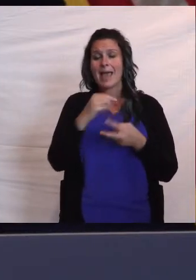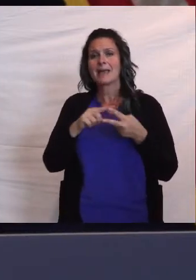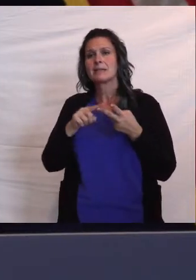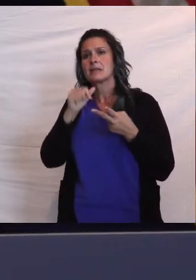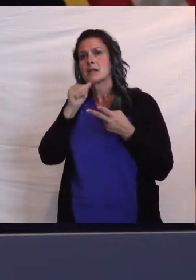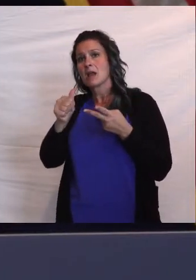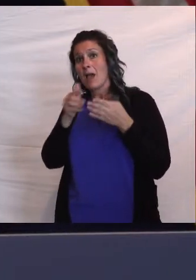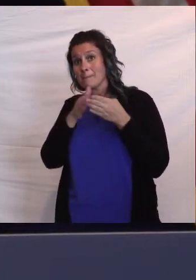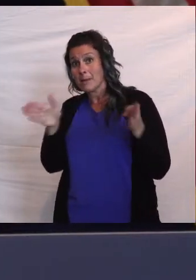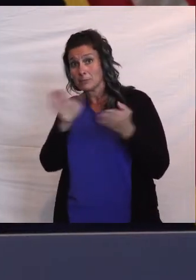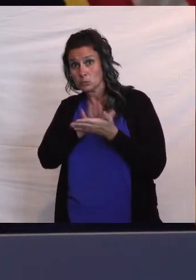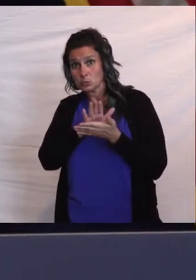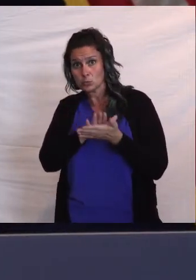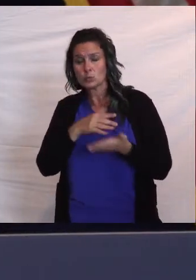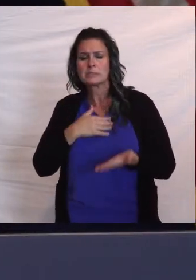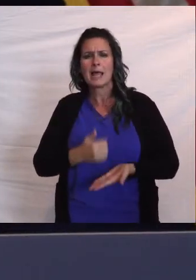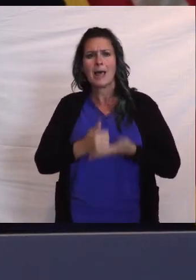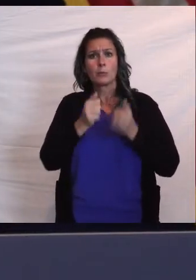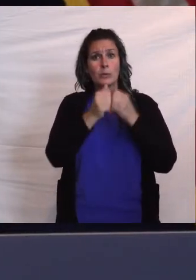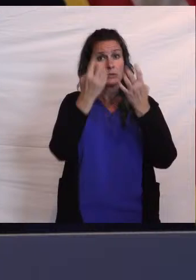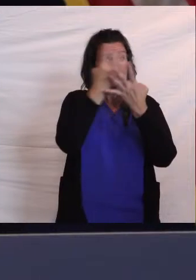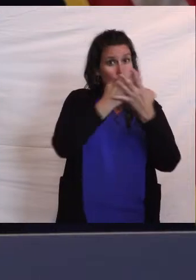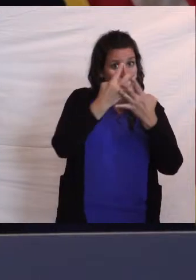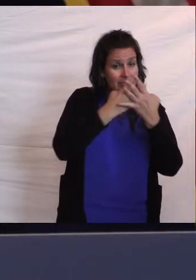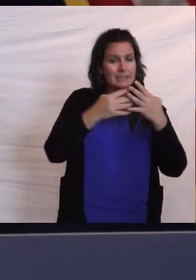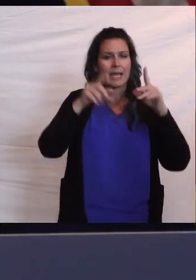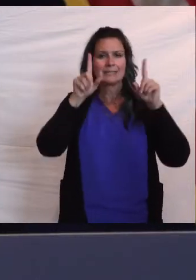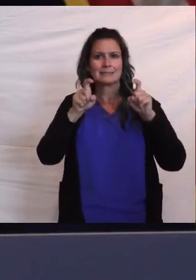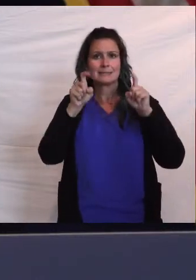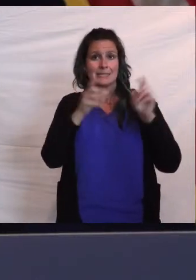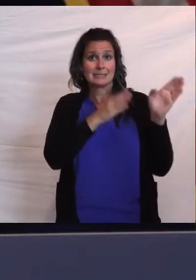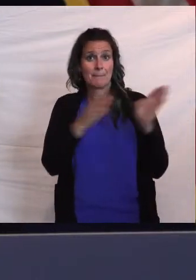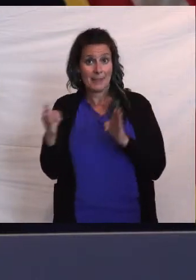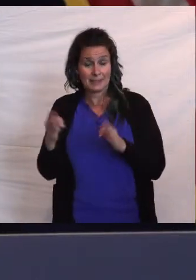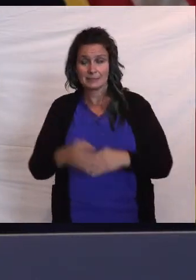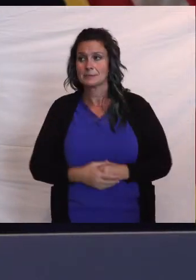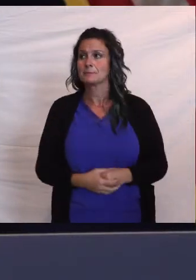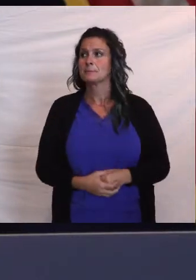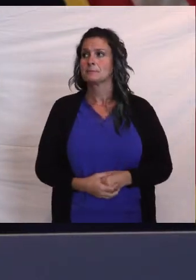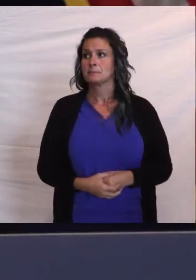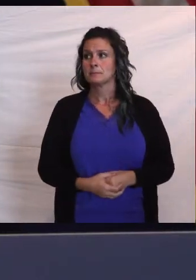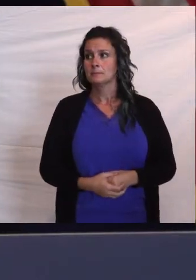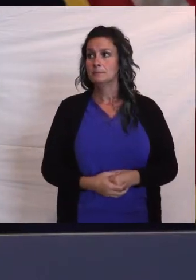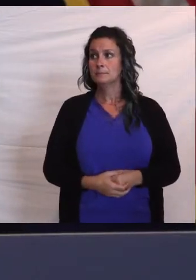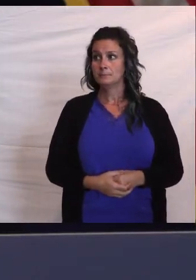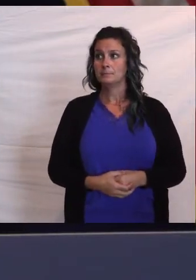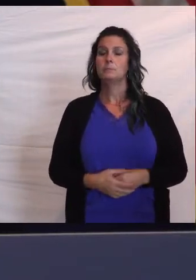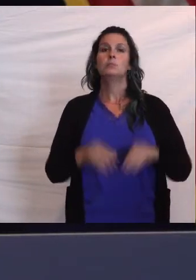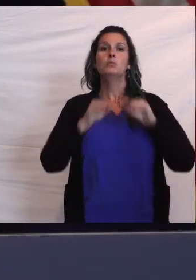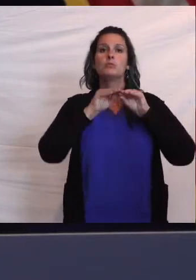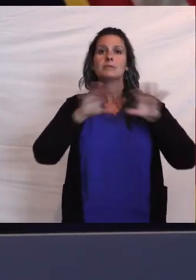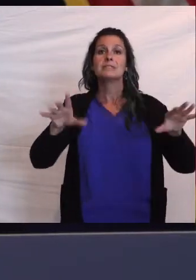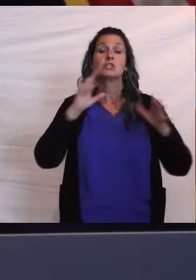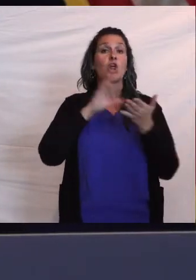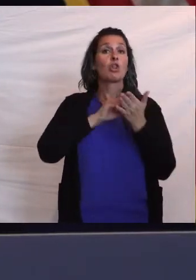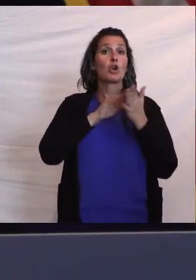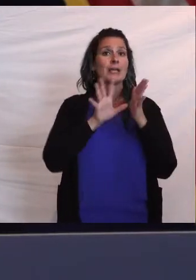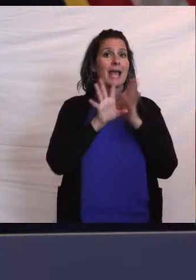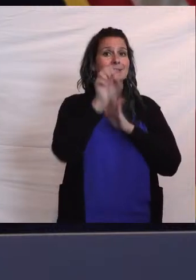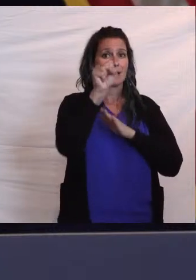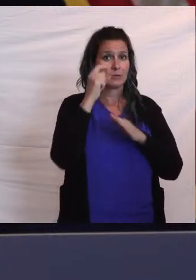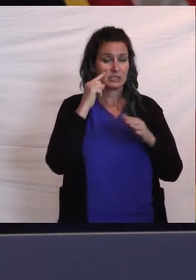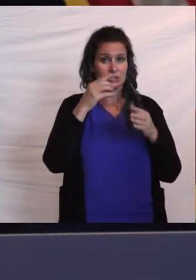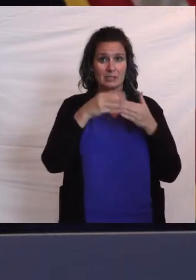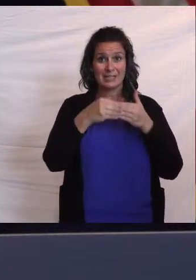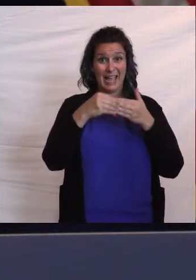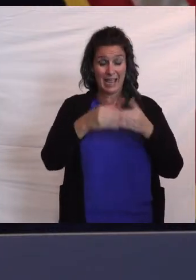non-public schools with screening testing plans. We released the Learning Acceleration Guide, which